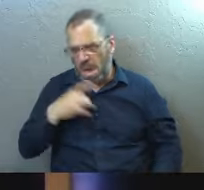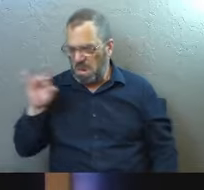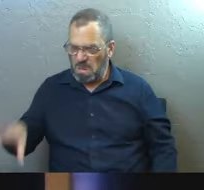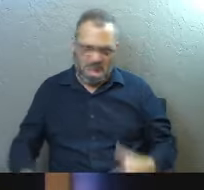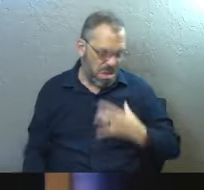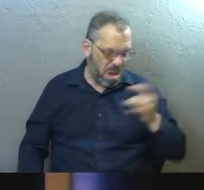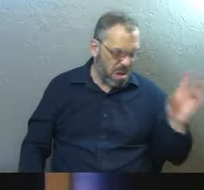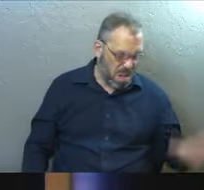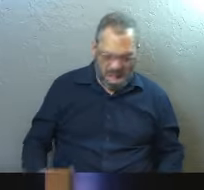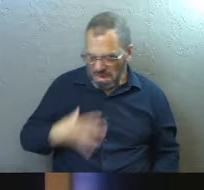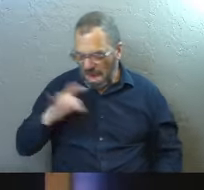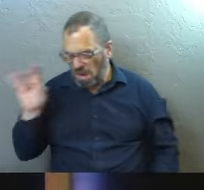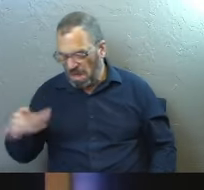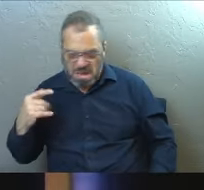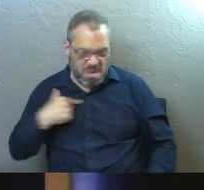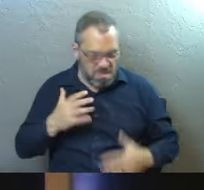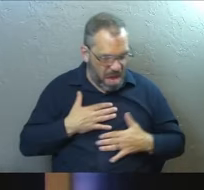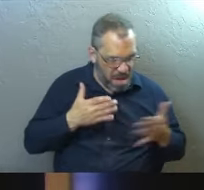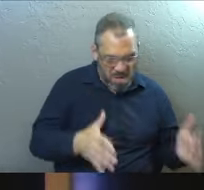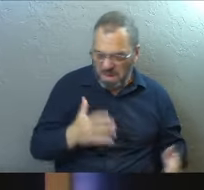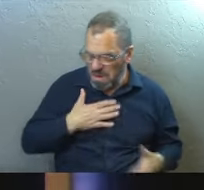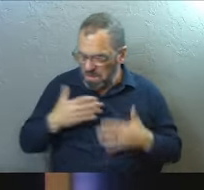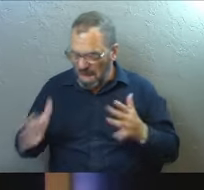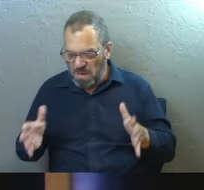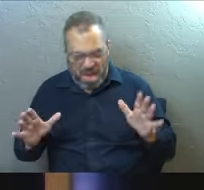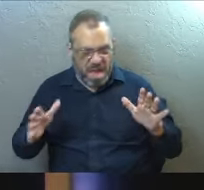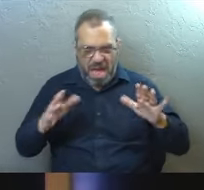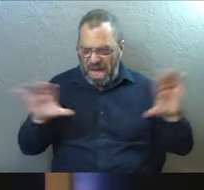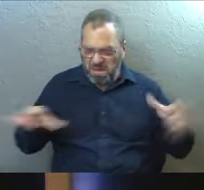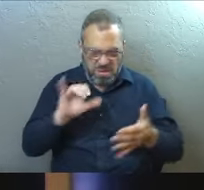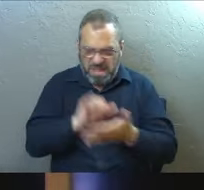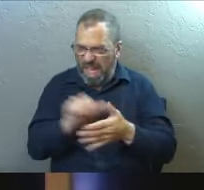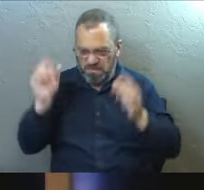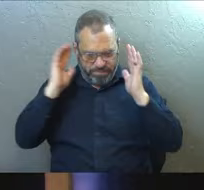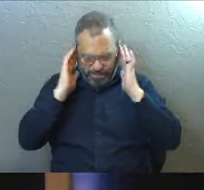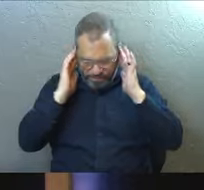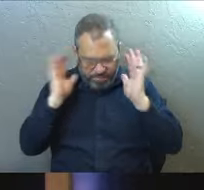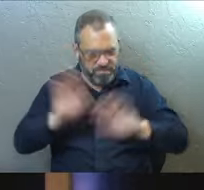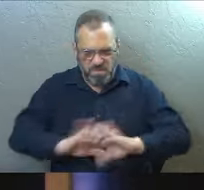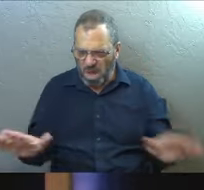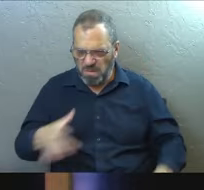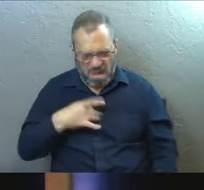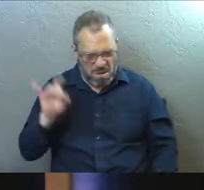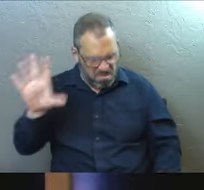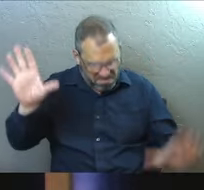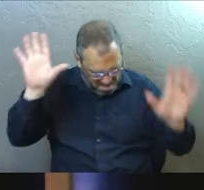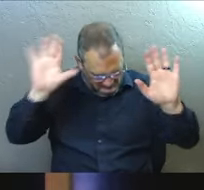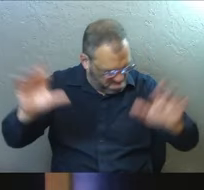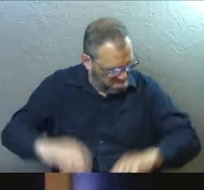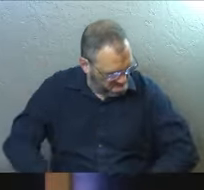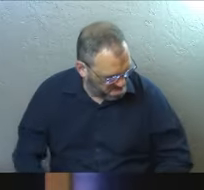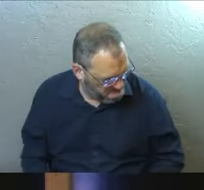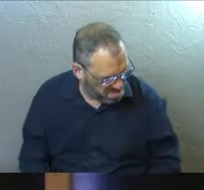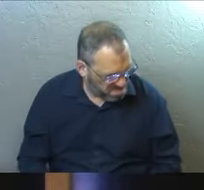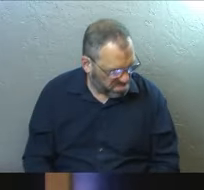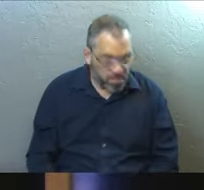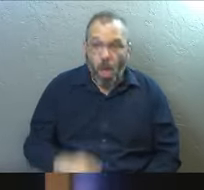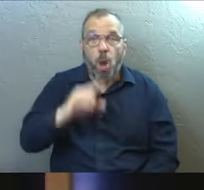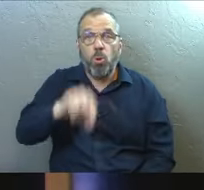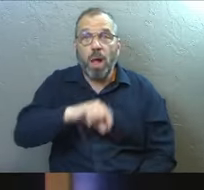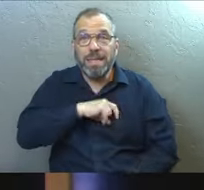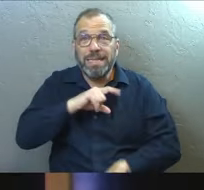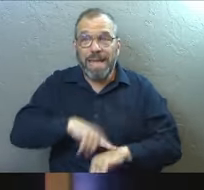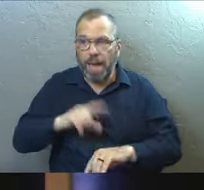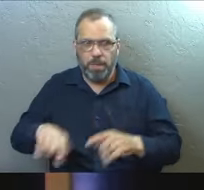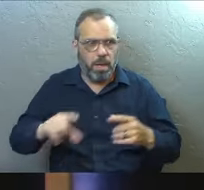saying, this is how I do things, and I don't do things like that, I don't like doing that. If you're a quality time